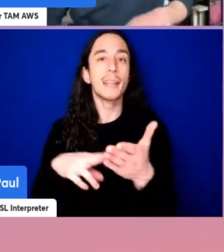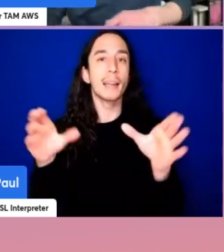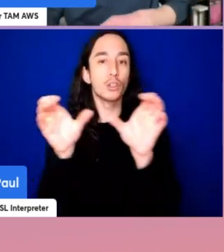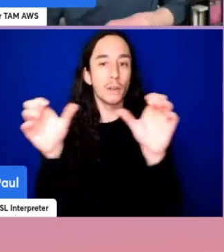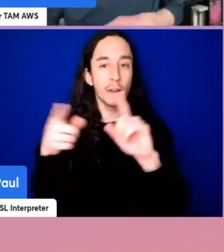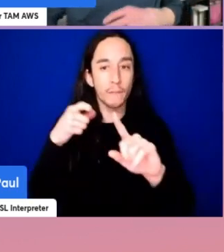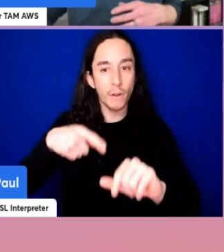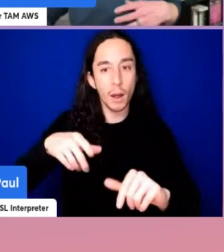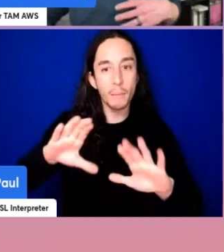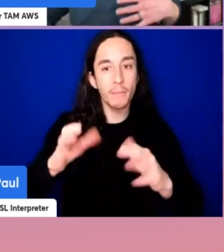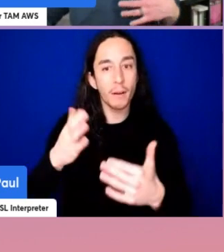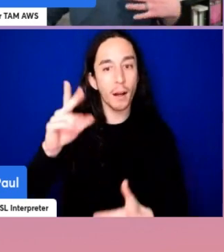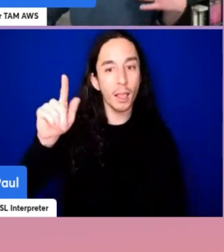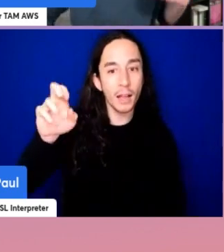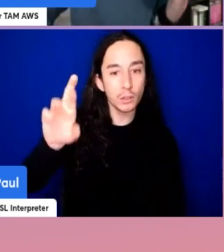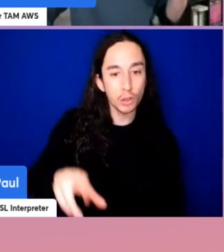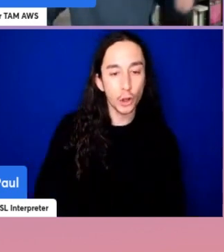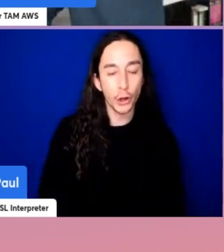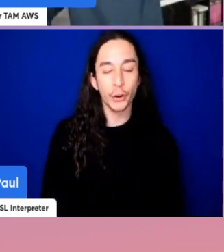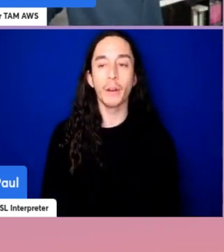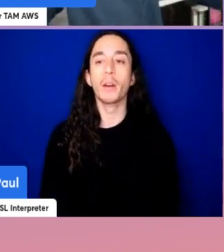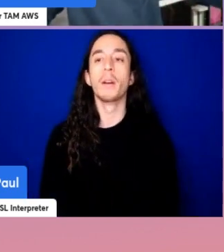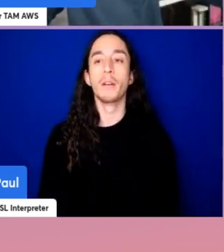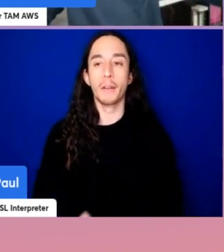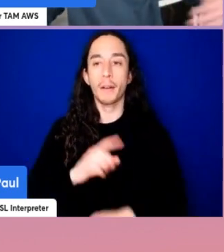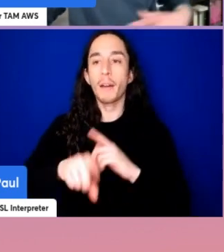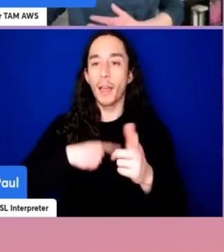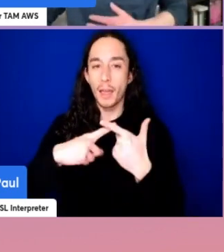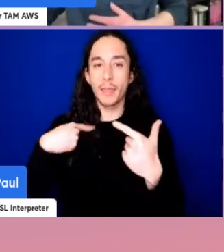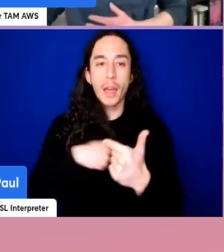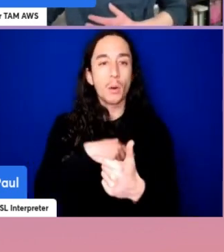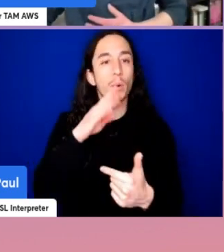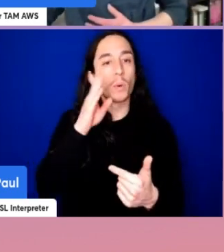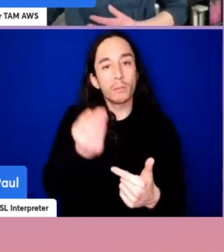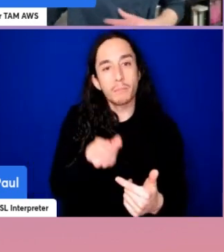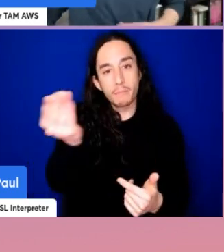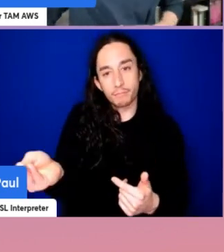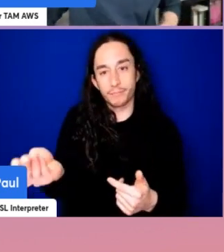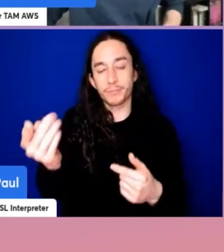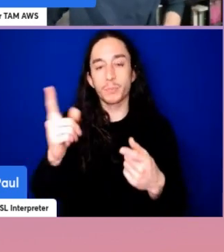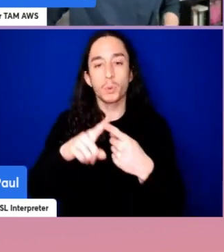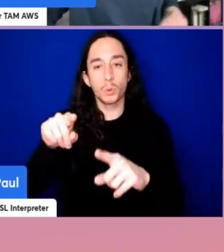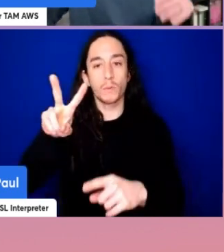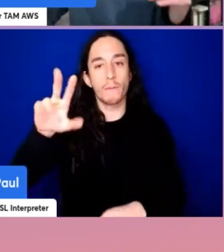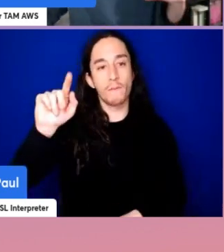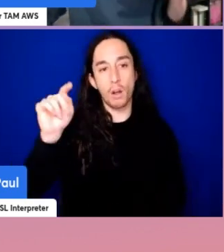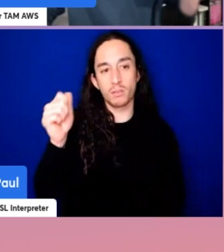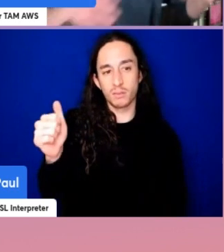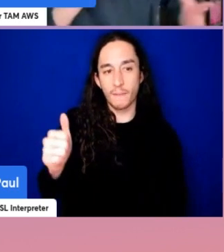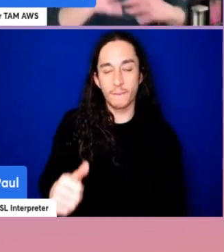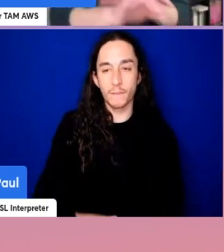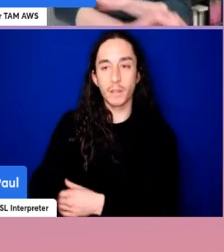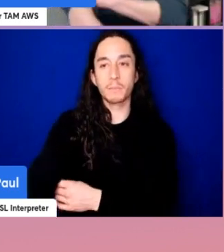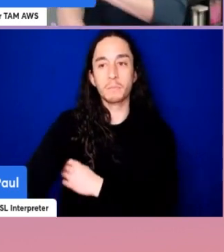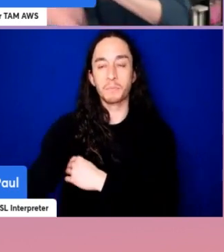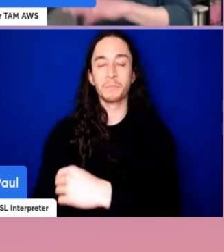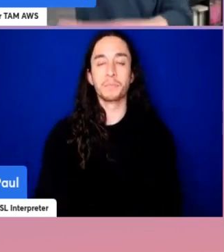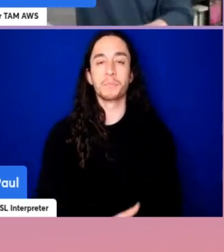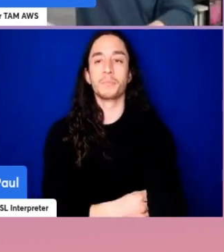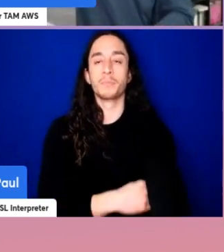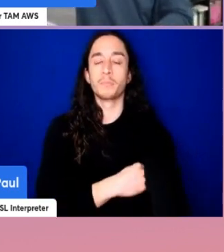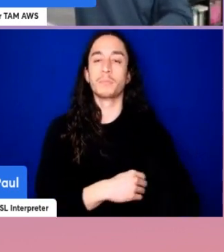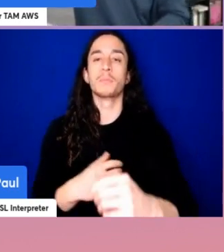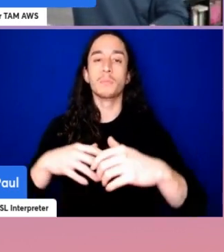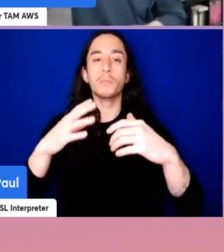cluster, and then we're going to pass it off to Vault itself. In this case, and this